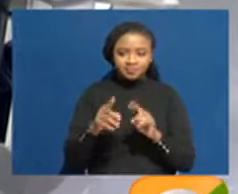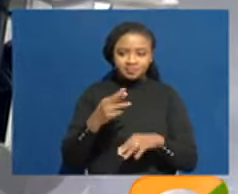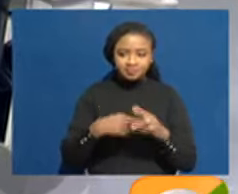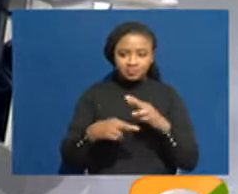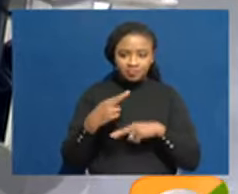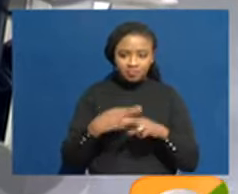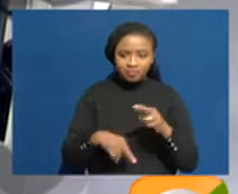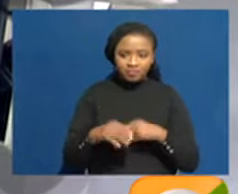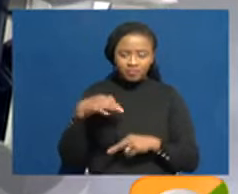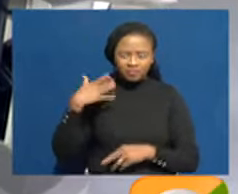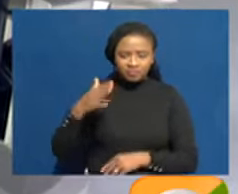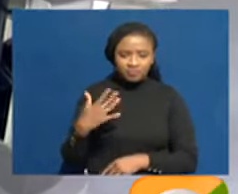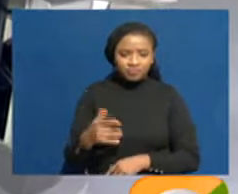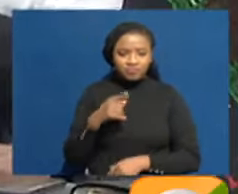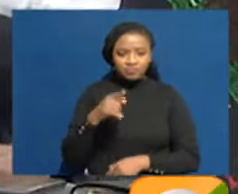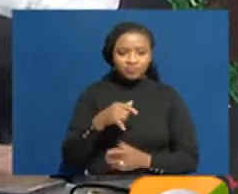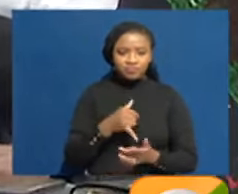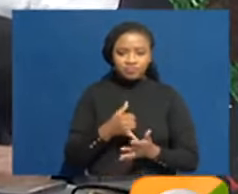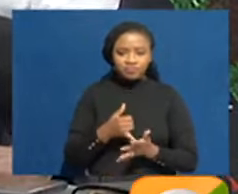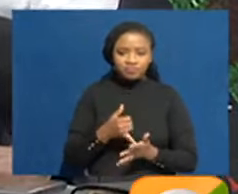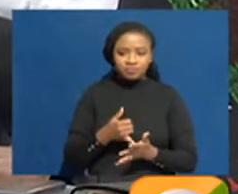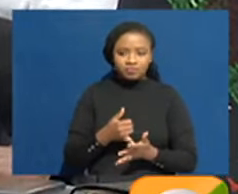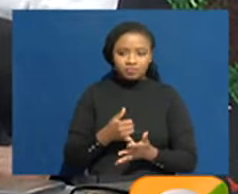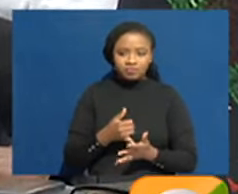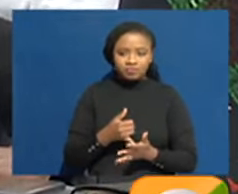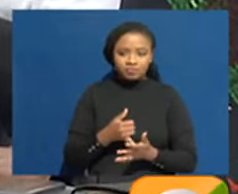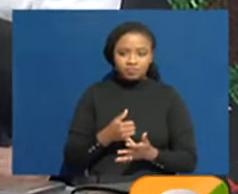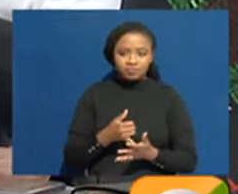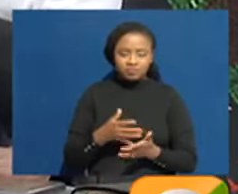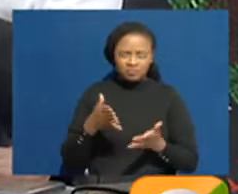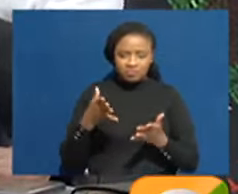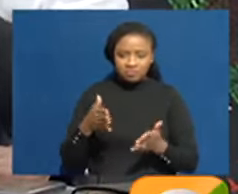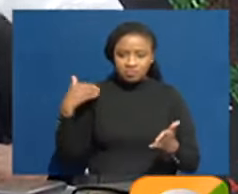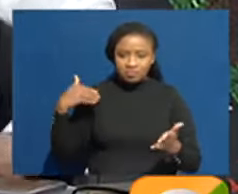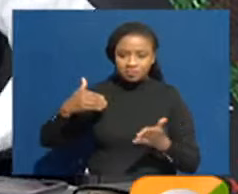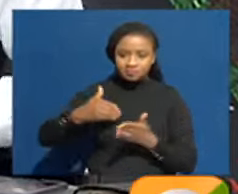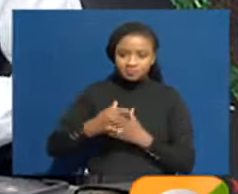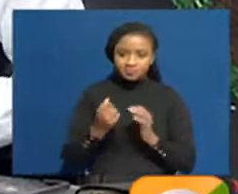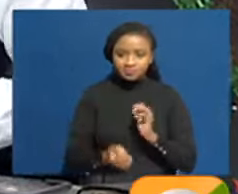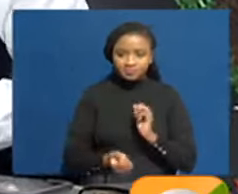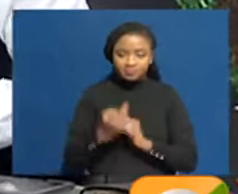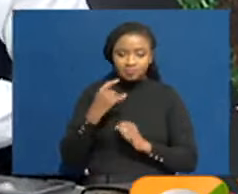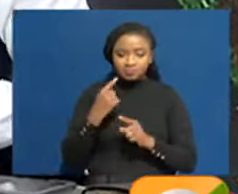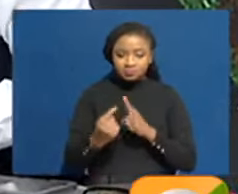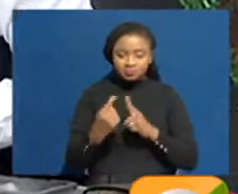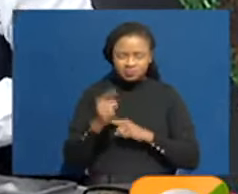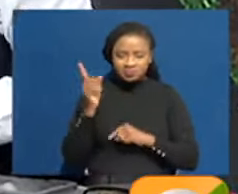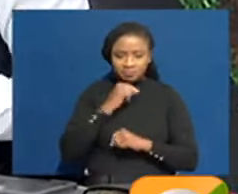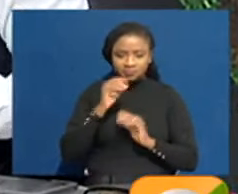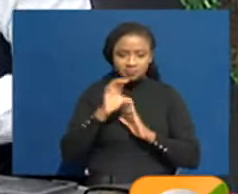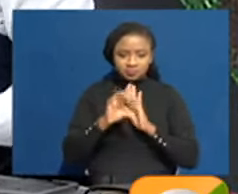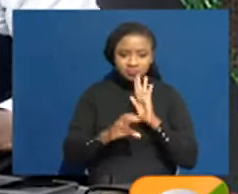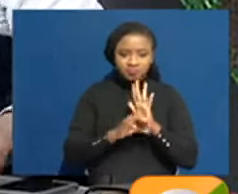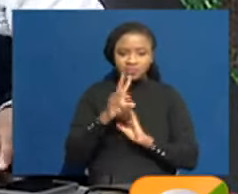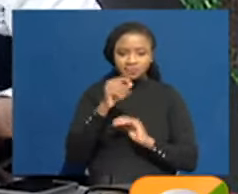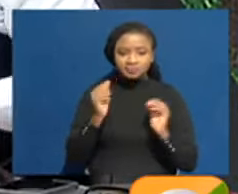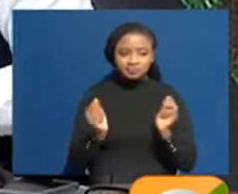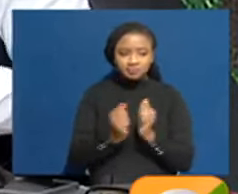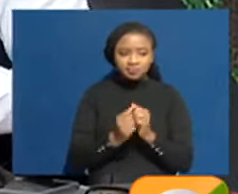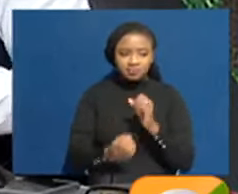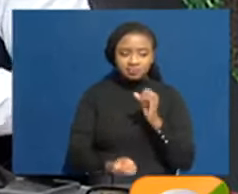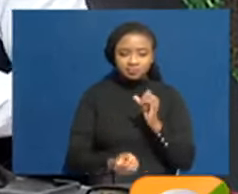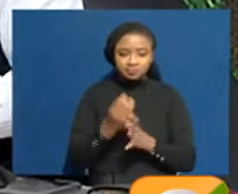of reason during the raging debates. It is 13 years to the day of the Constitution of Kenya 2010 when